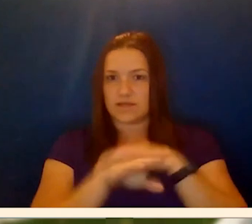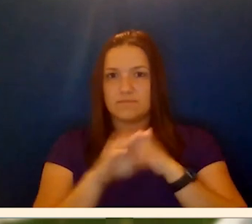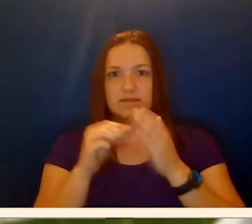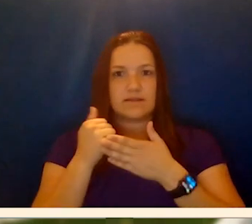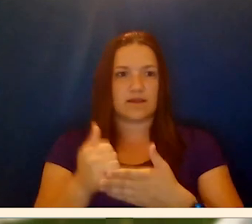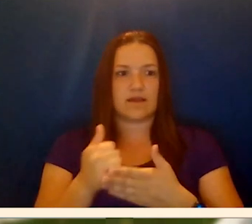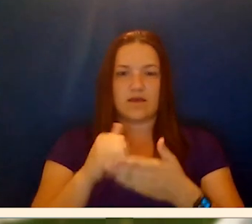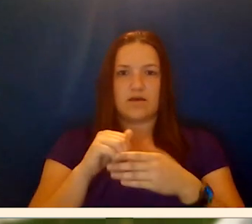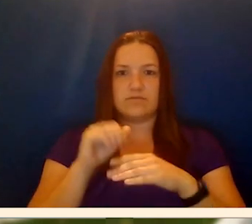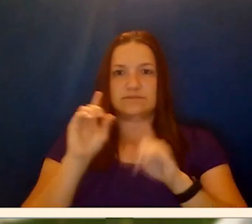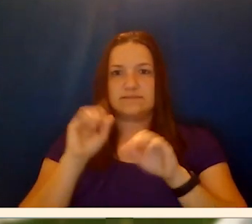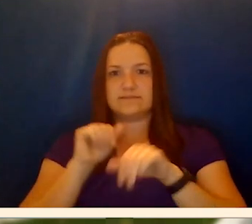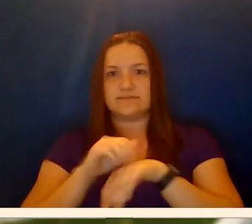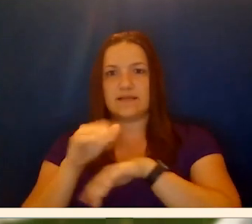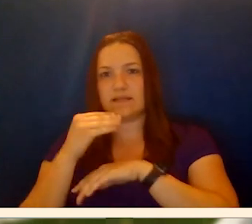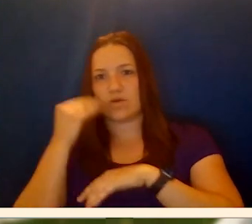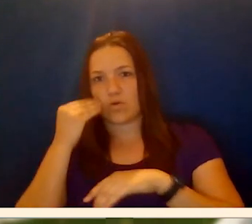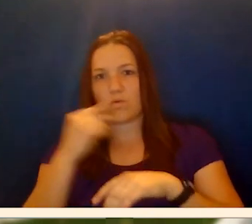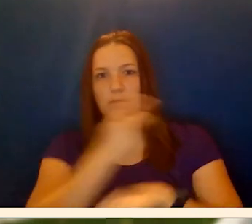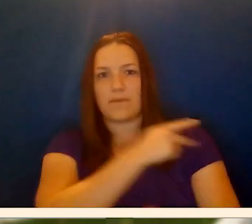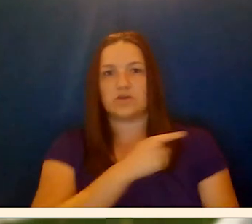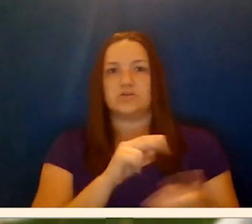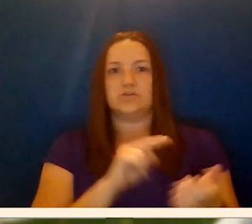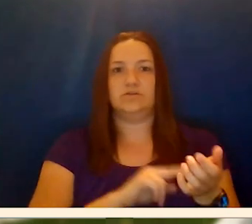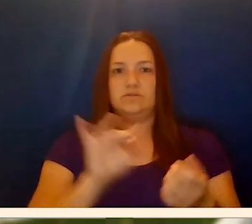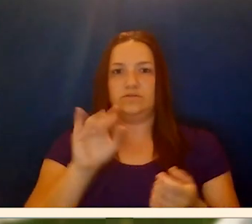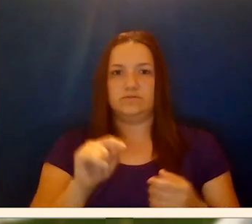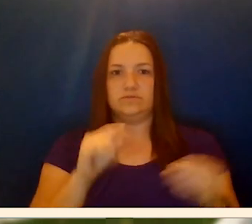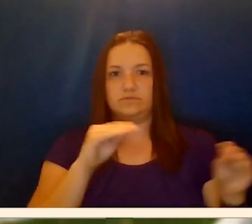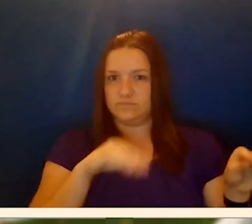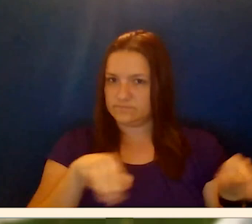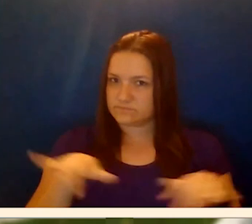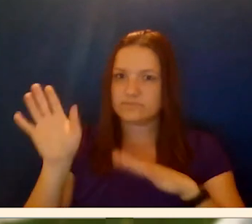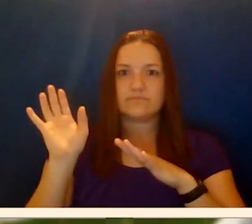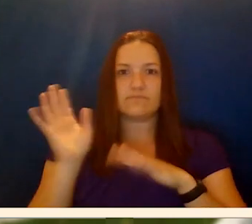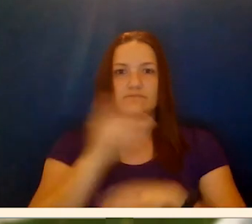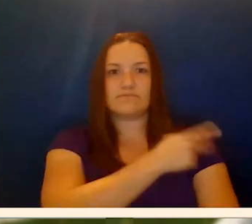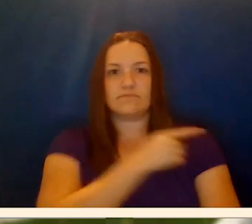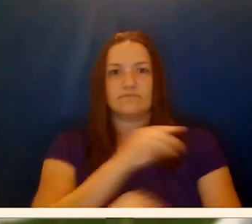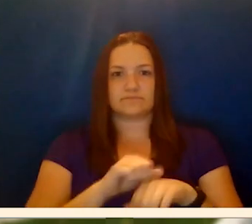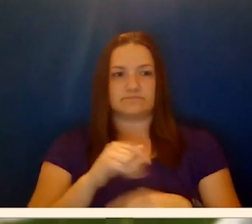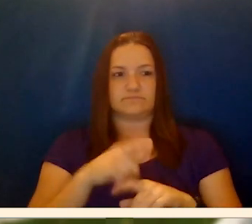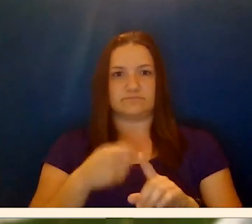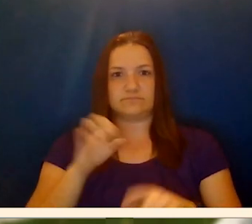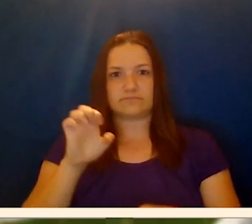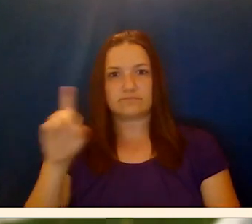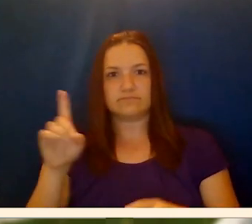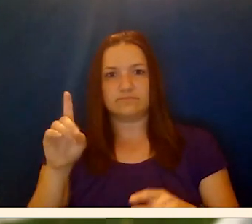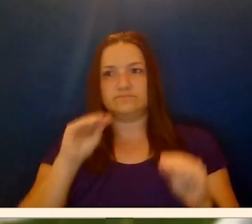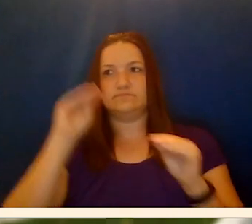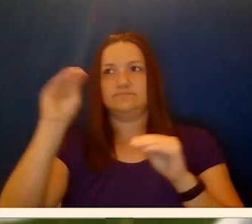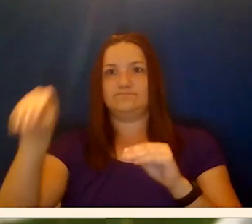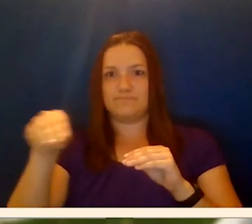patients up on the nursing unit, so that we could then move patients from the ED up into those areas.